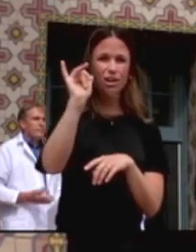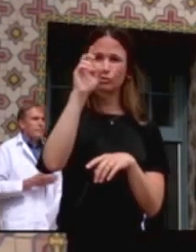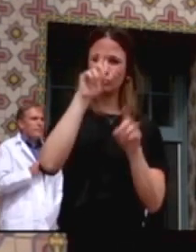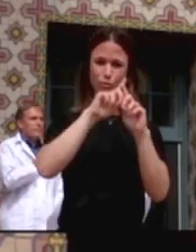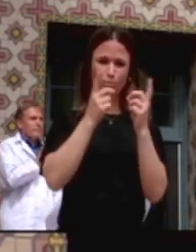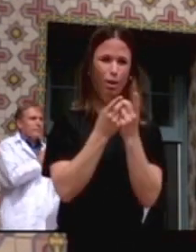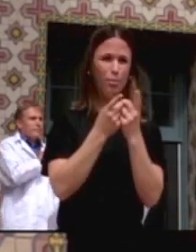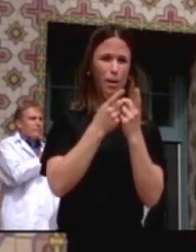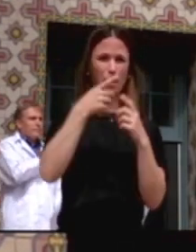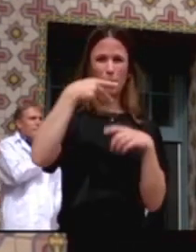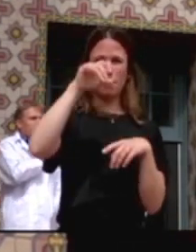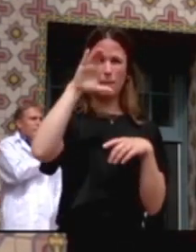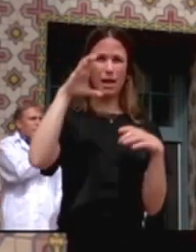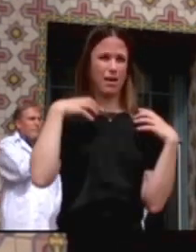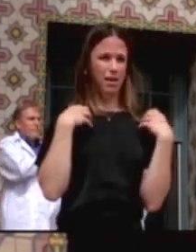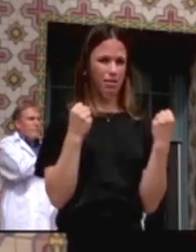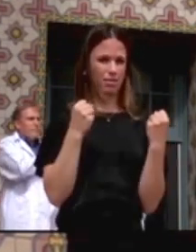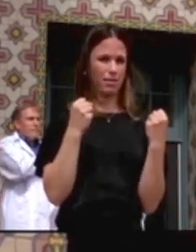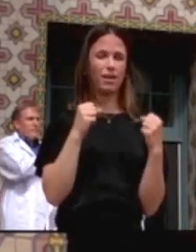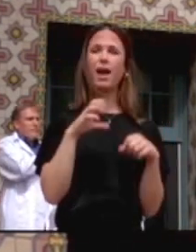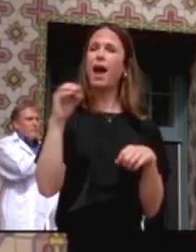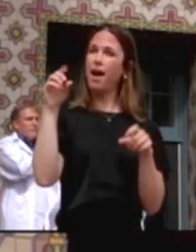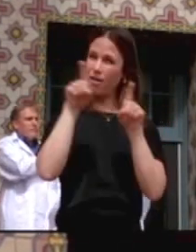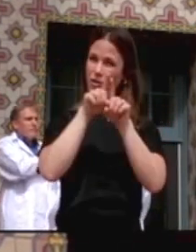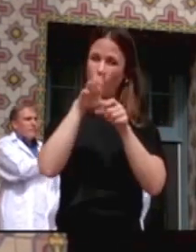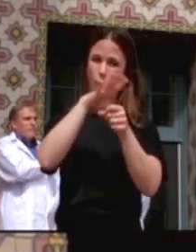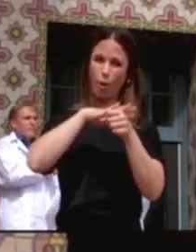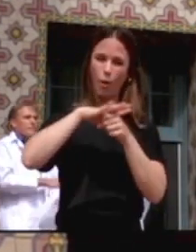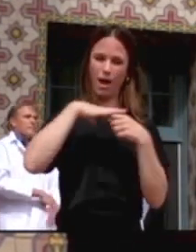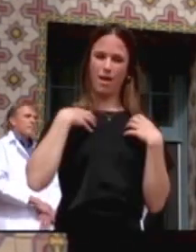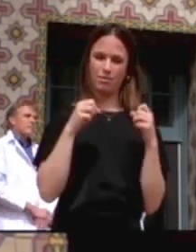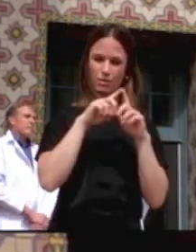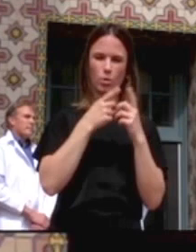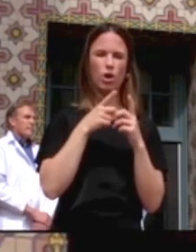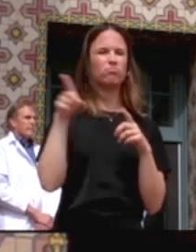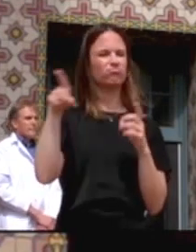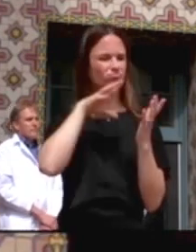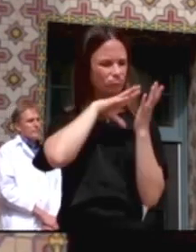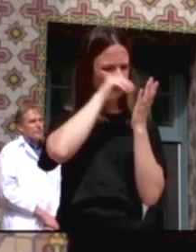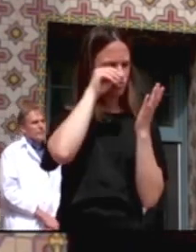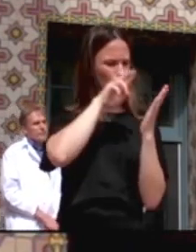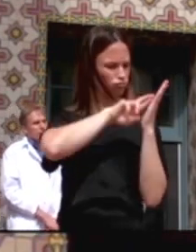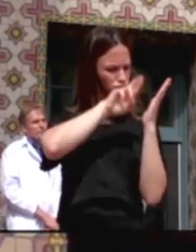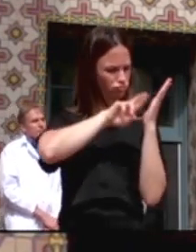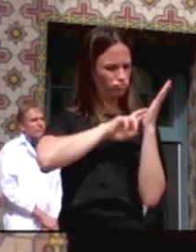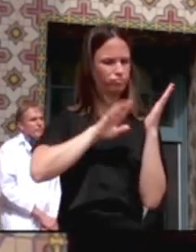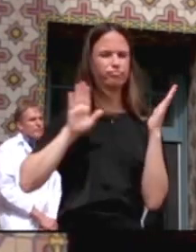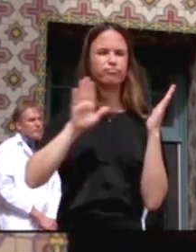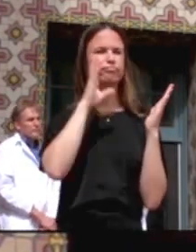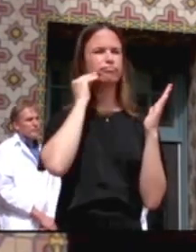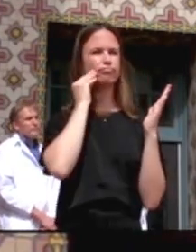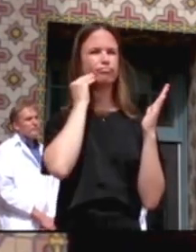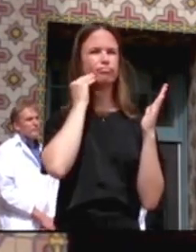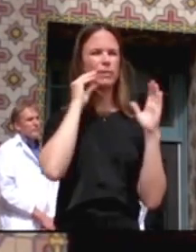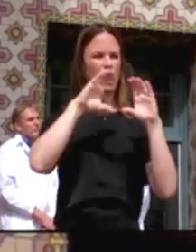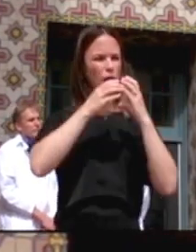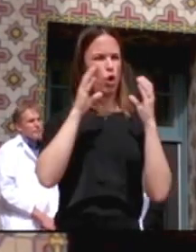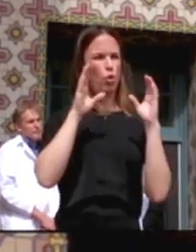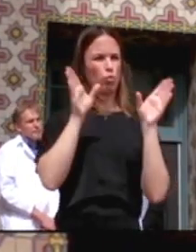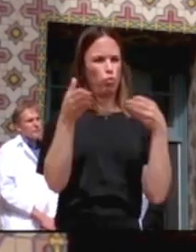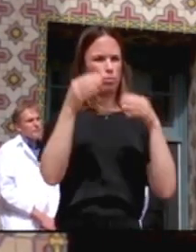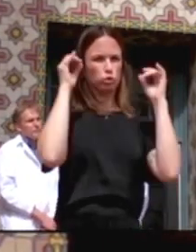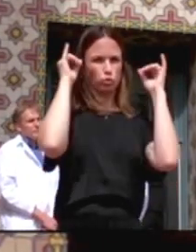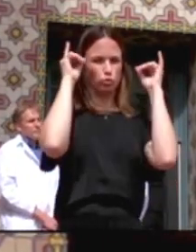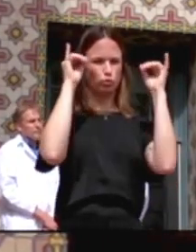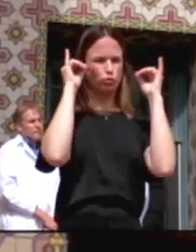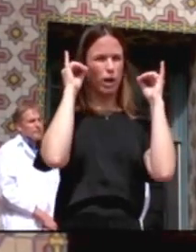Department of Public Health, and local health departments have learned from the research and the experiences of classroom instruction from the fall